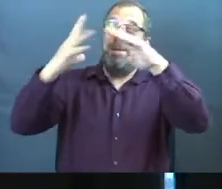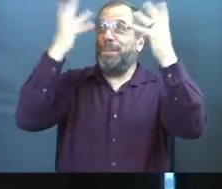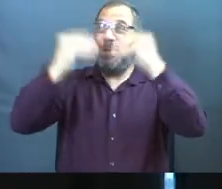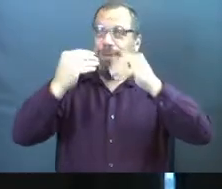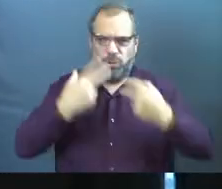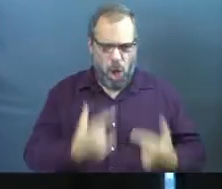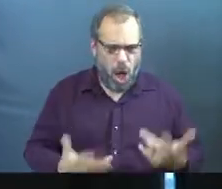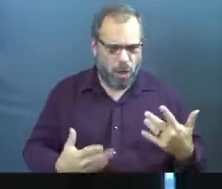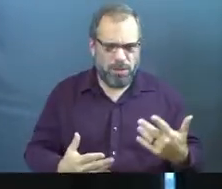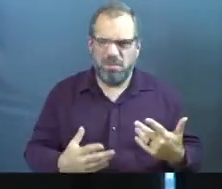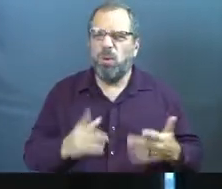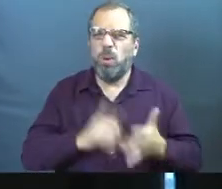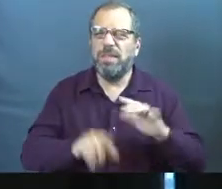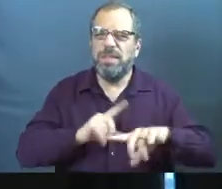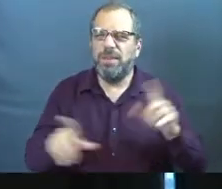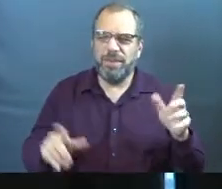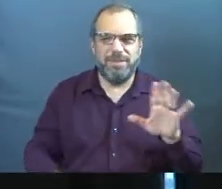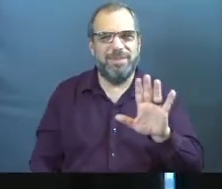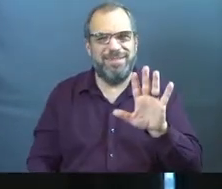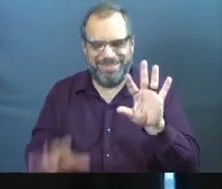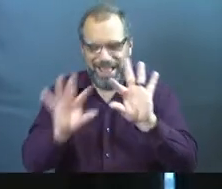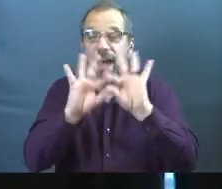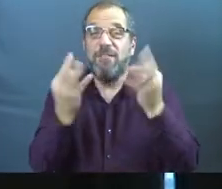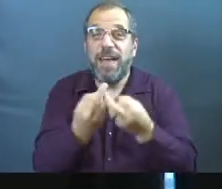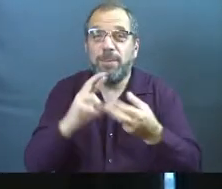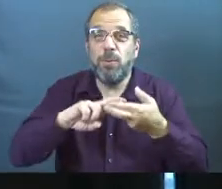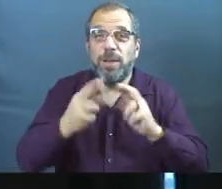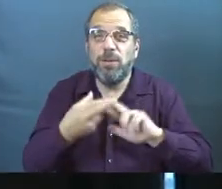Some of you are like, what's the difference? No.